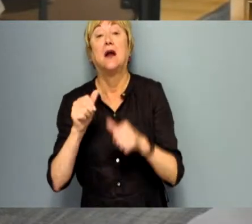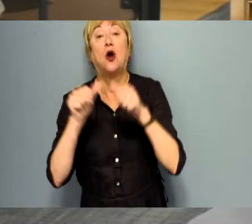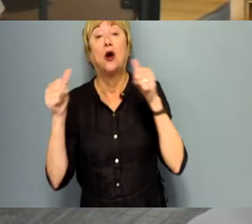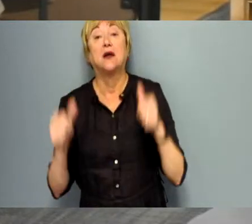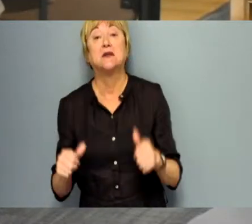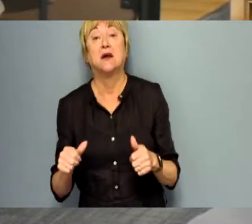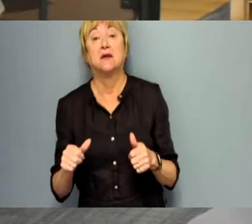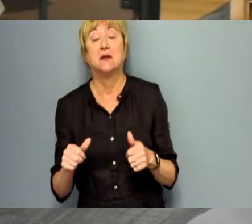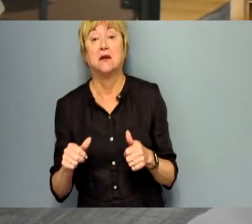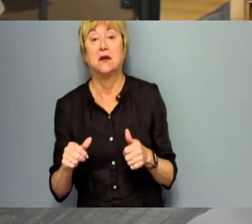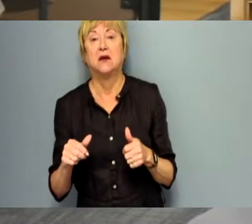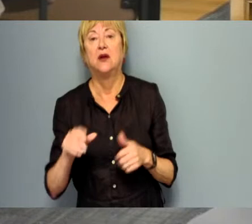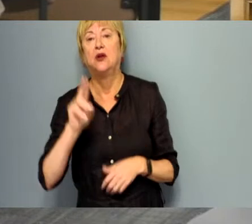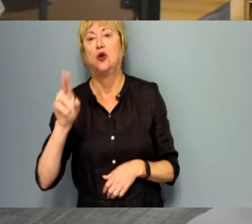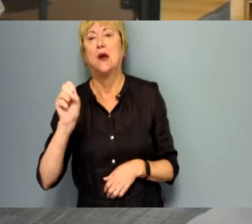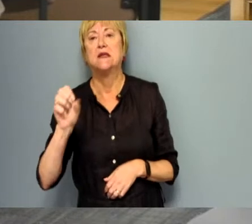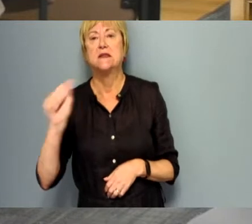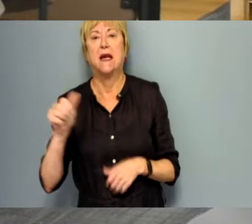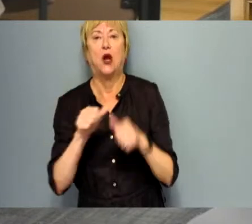is USA Architects.